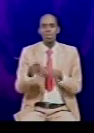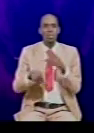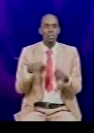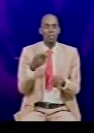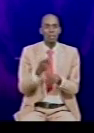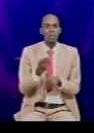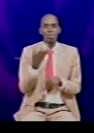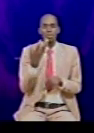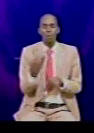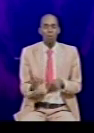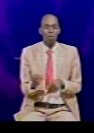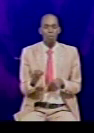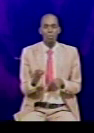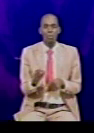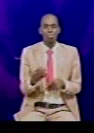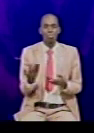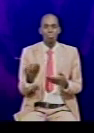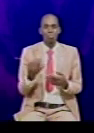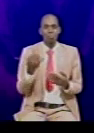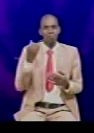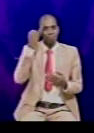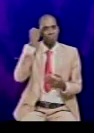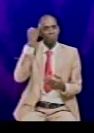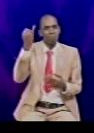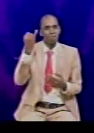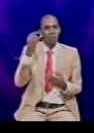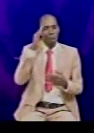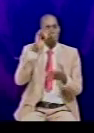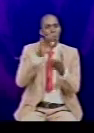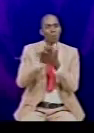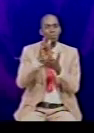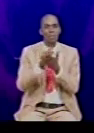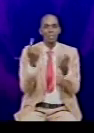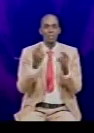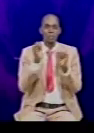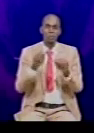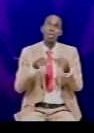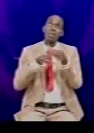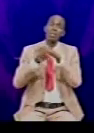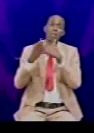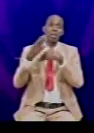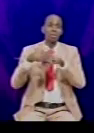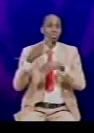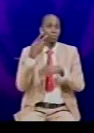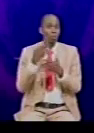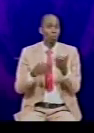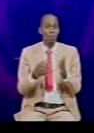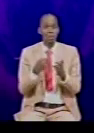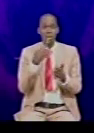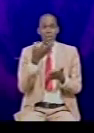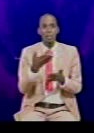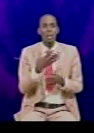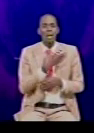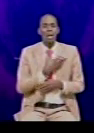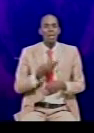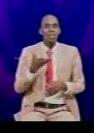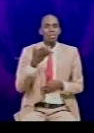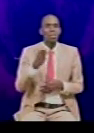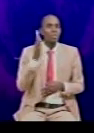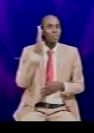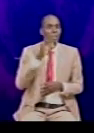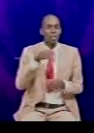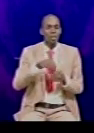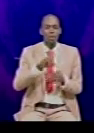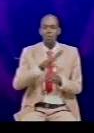will enter heaven. He says, and there shall in no wise enter into it anything